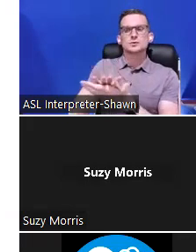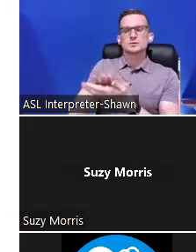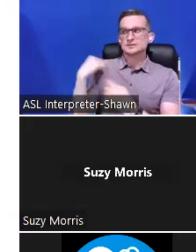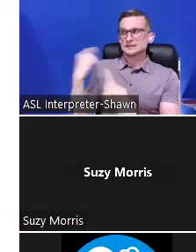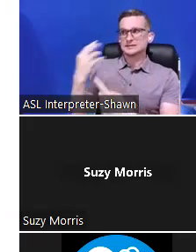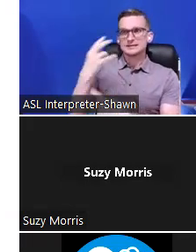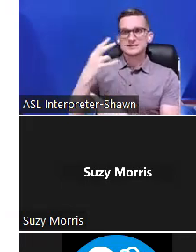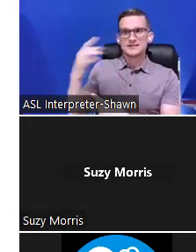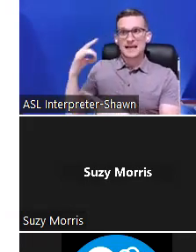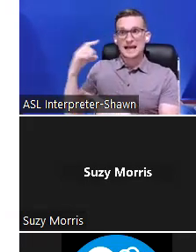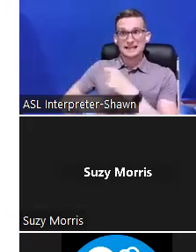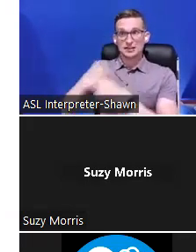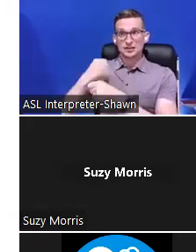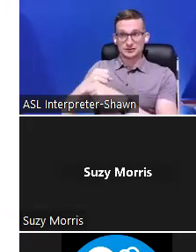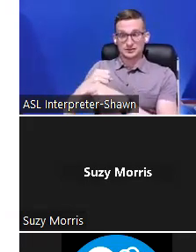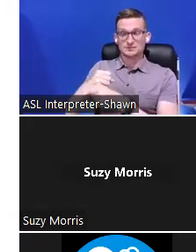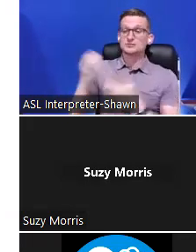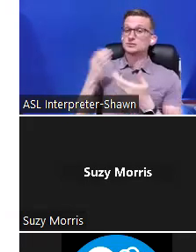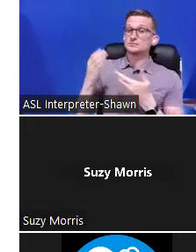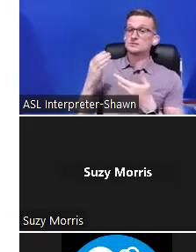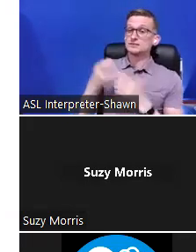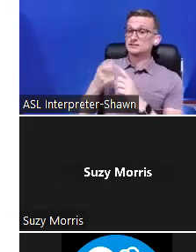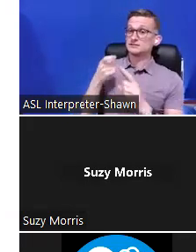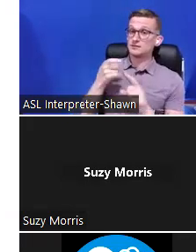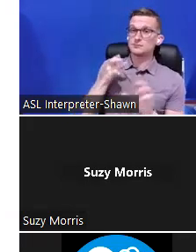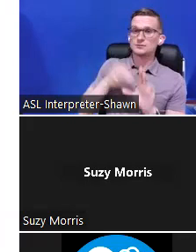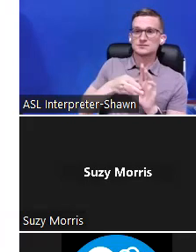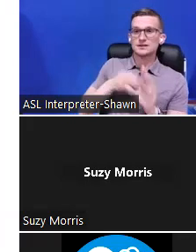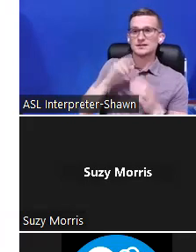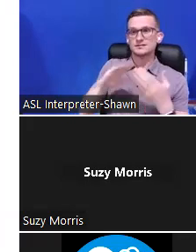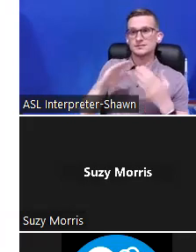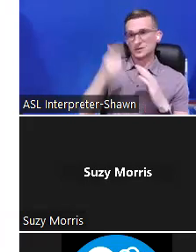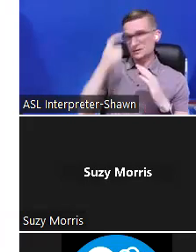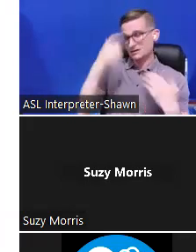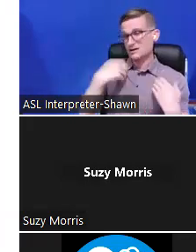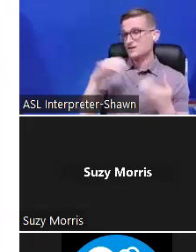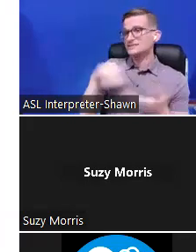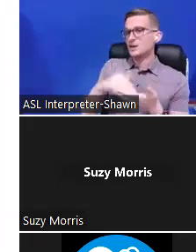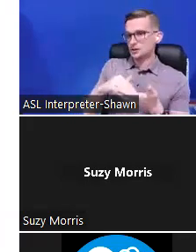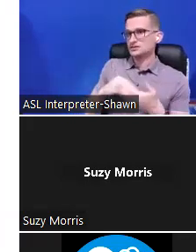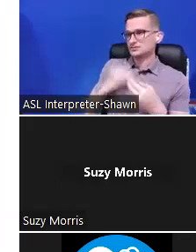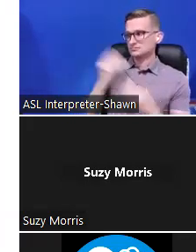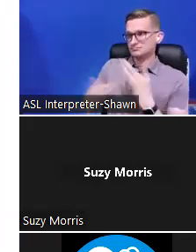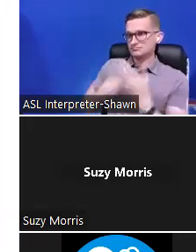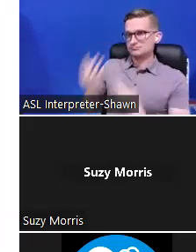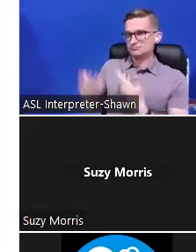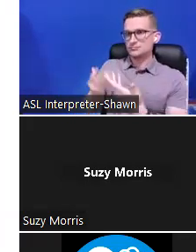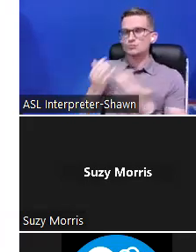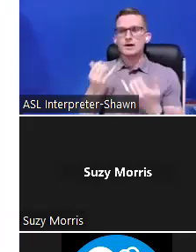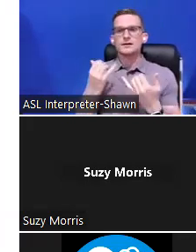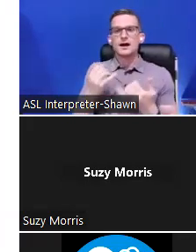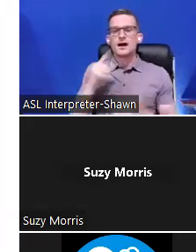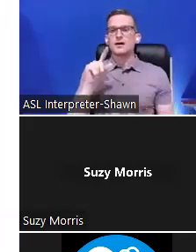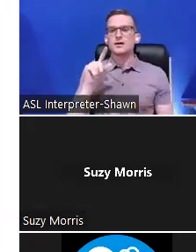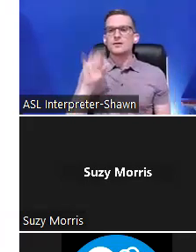currently being provided by our participating community mental health centers. Right now, in fiscal year 23, we